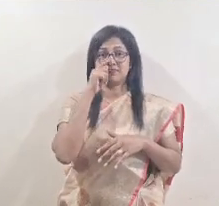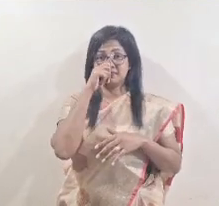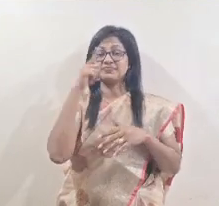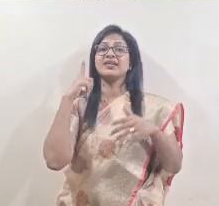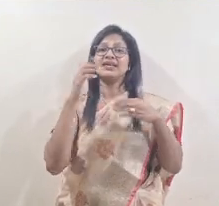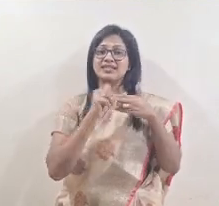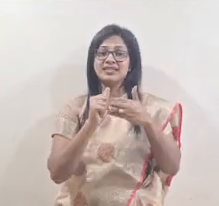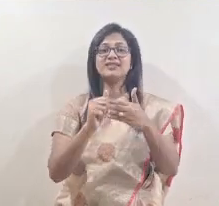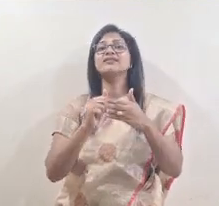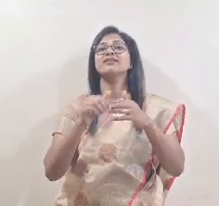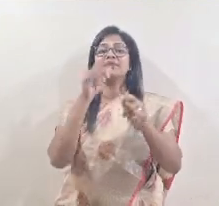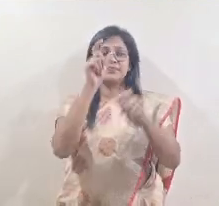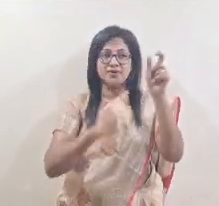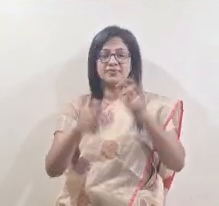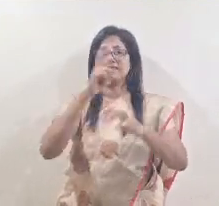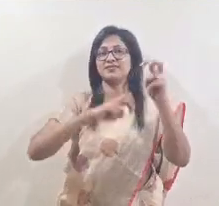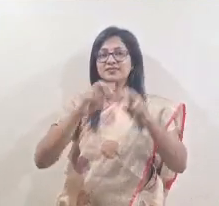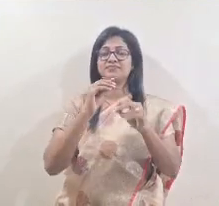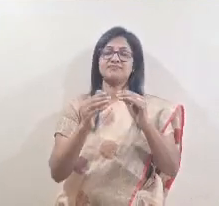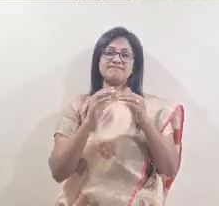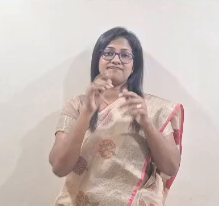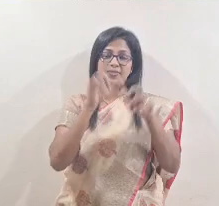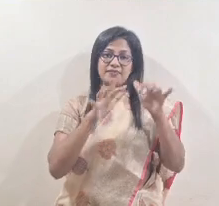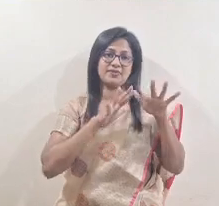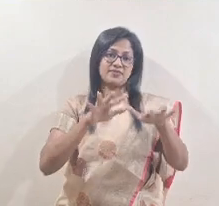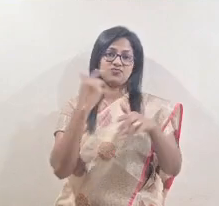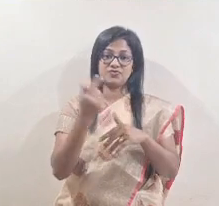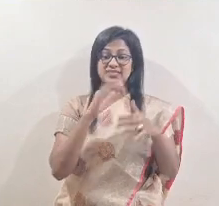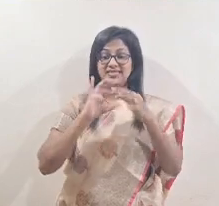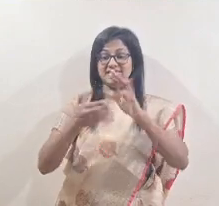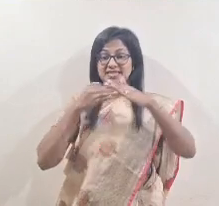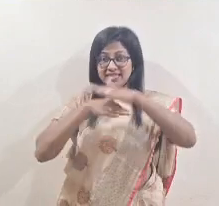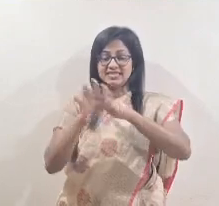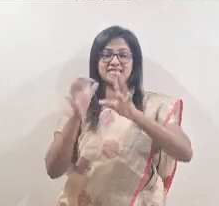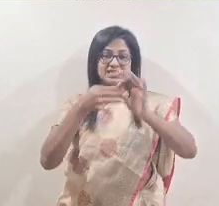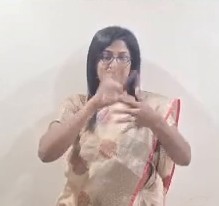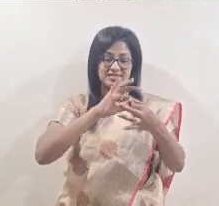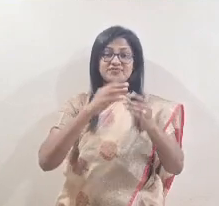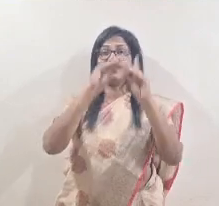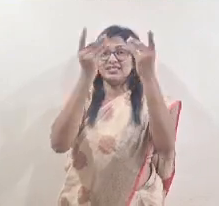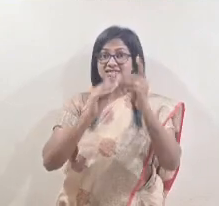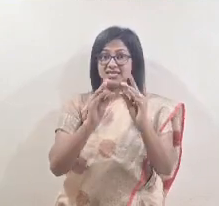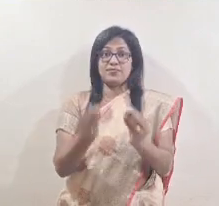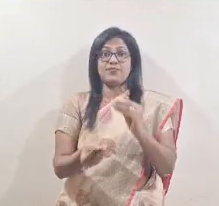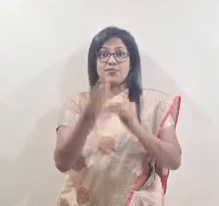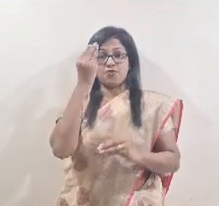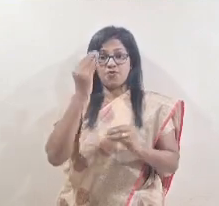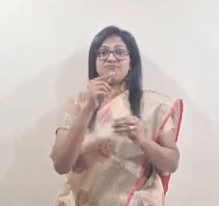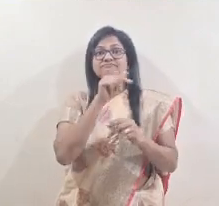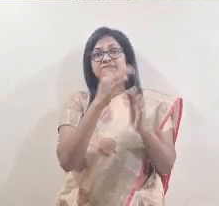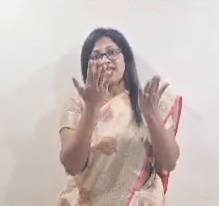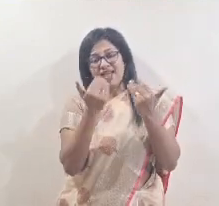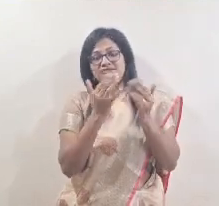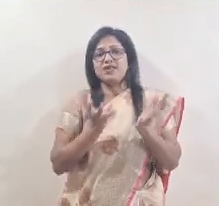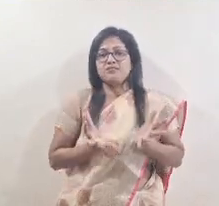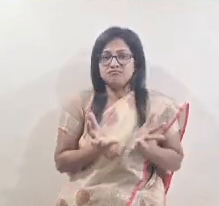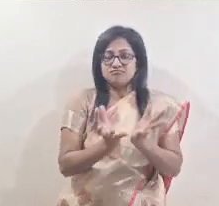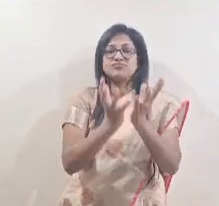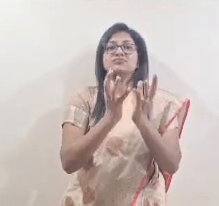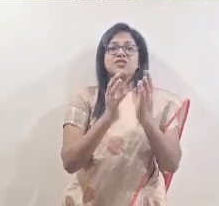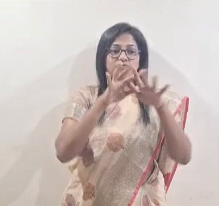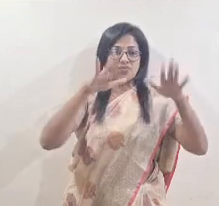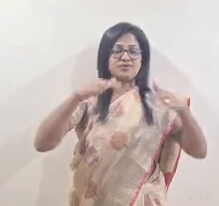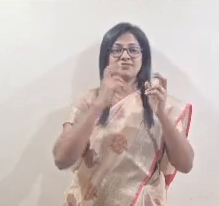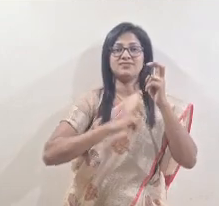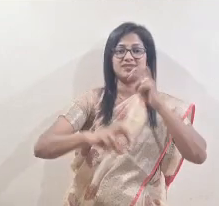leading to increased public transport ridership. So this interconnectivity, when we design it further, it has the potential to boost and make